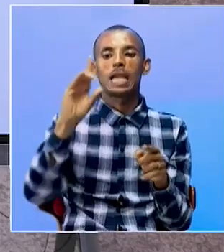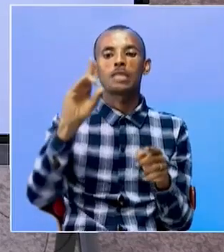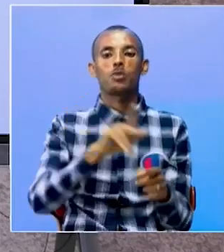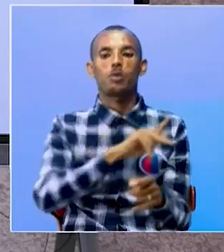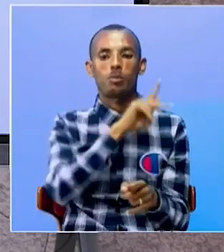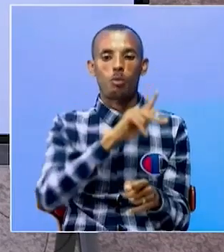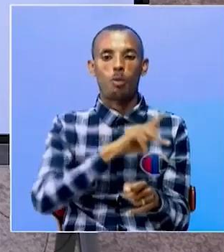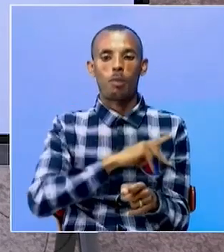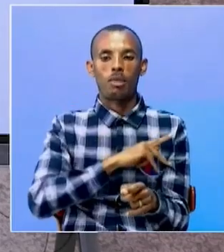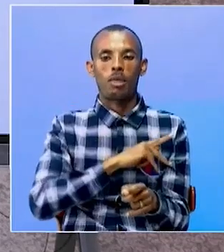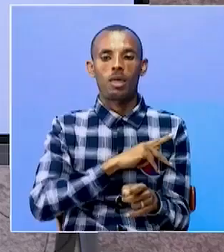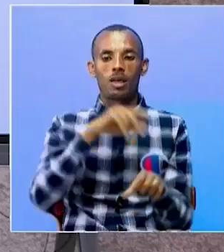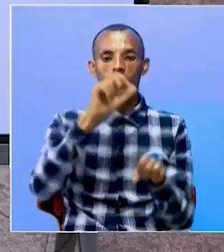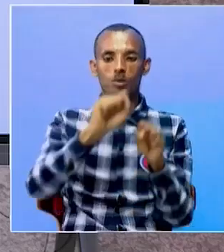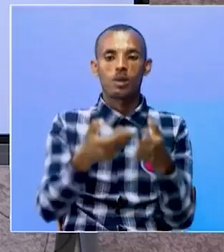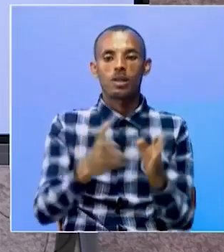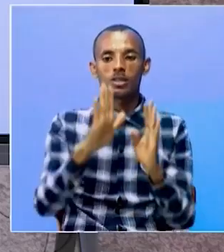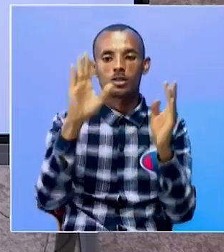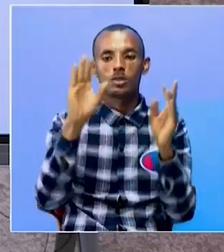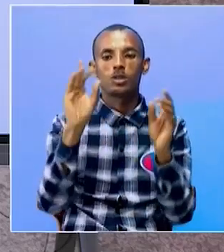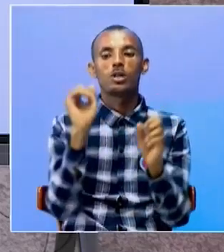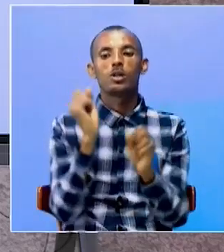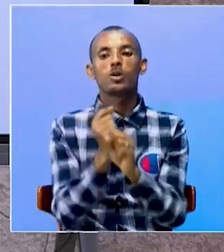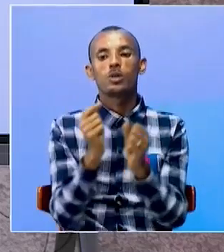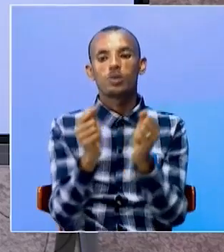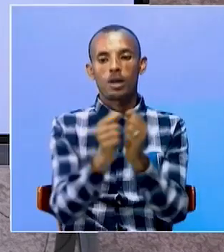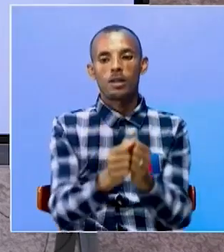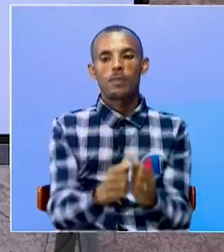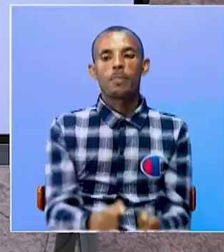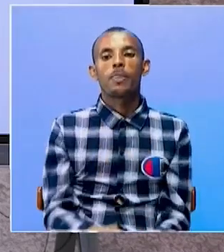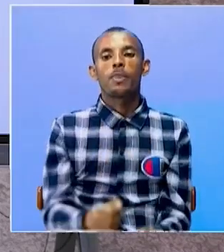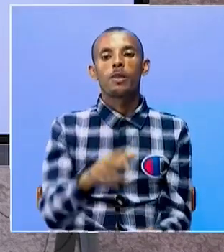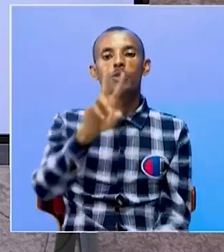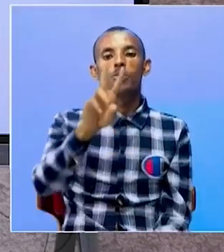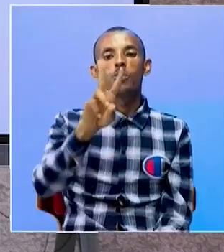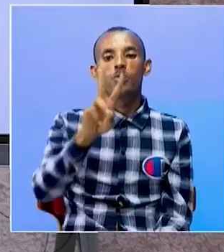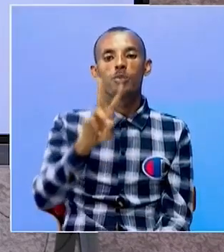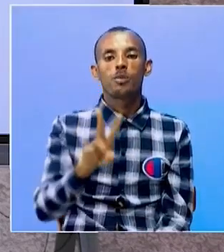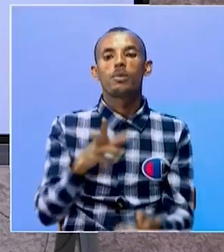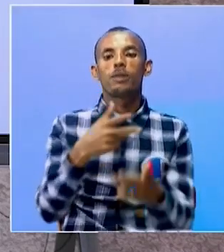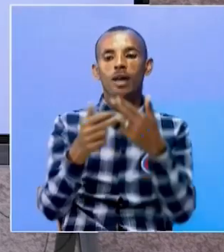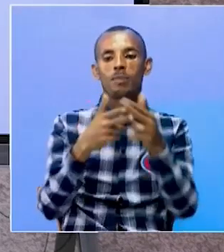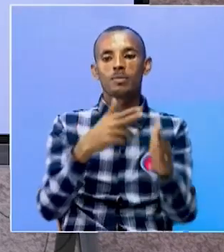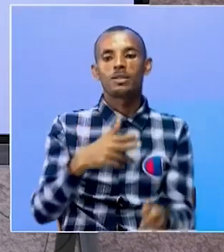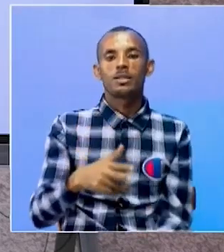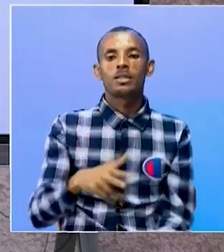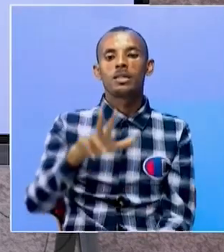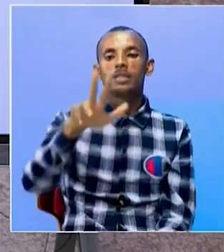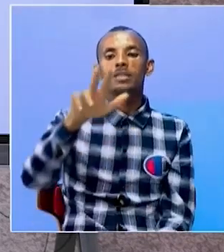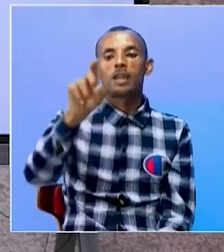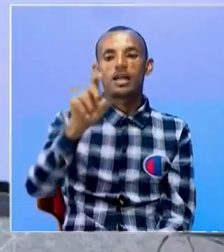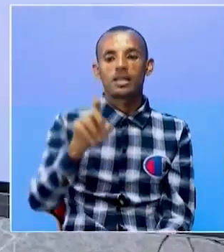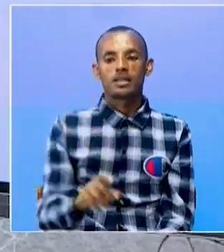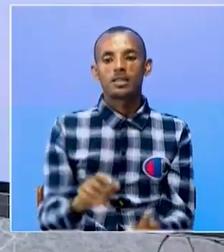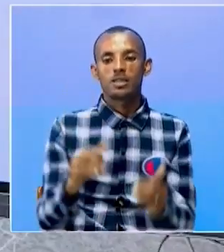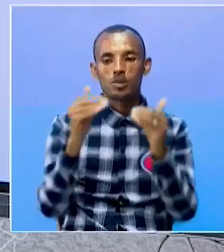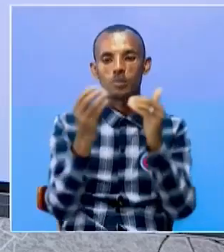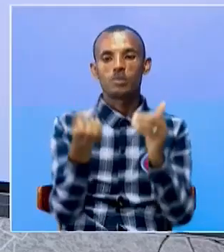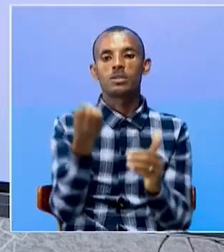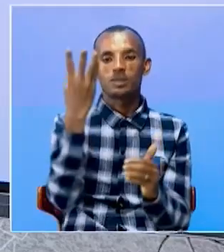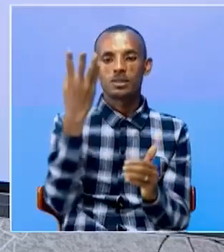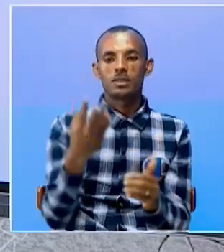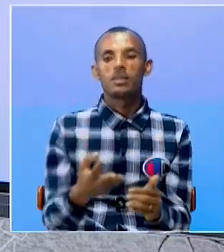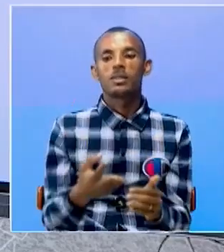property. So let's do together. 2 times 3x, simply multiply